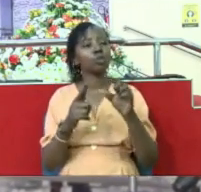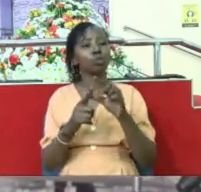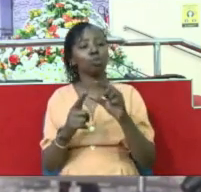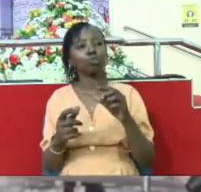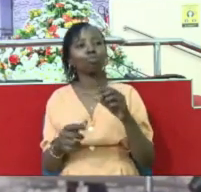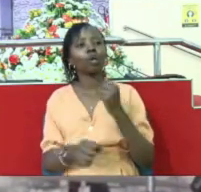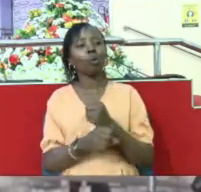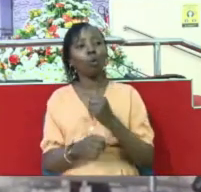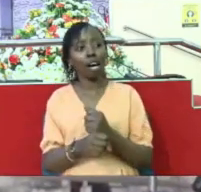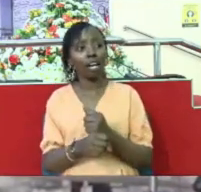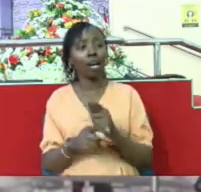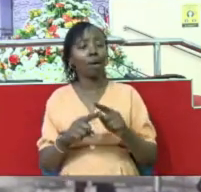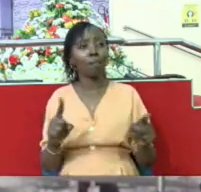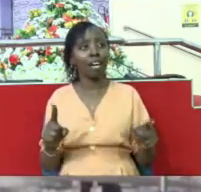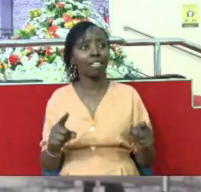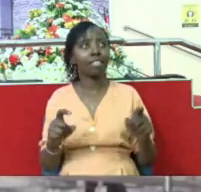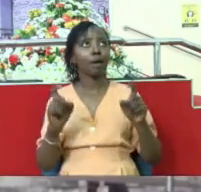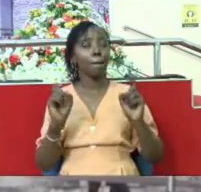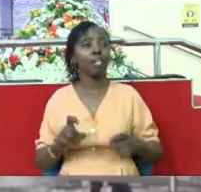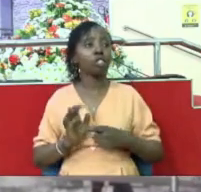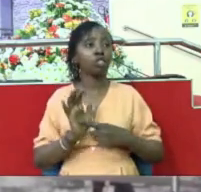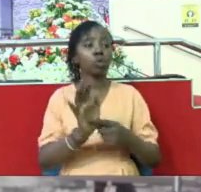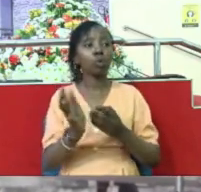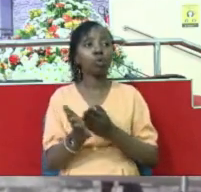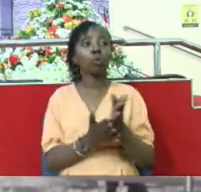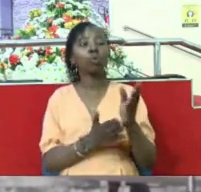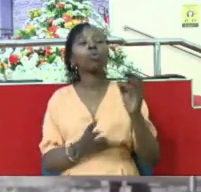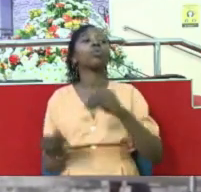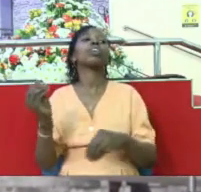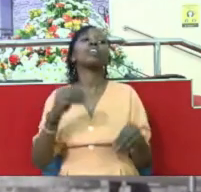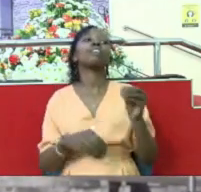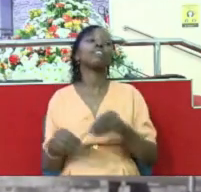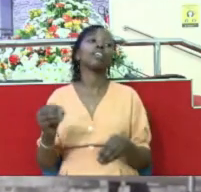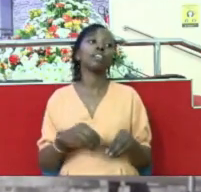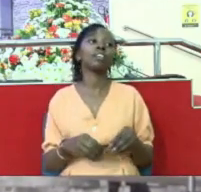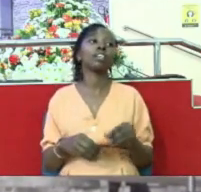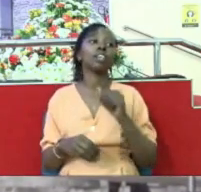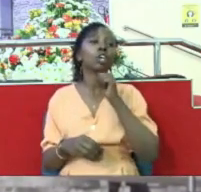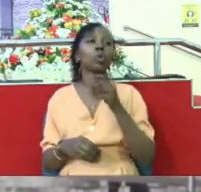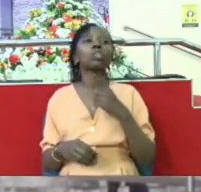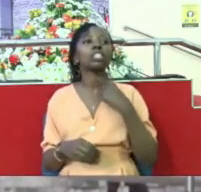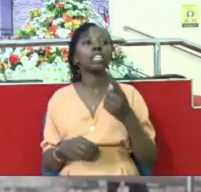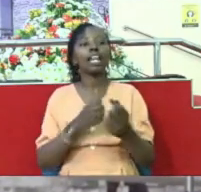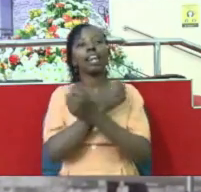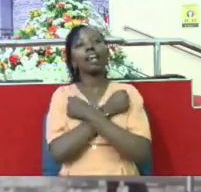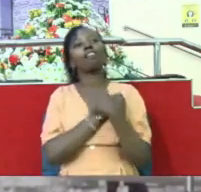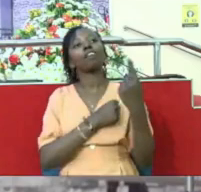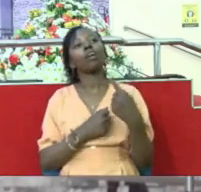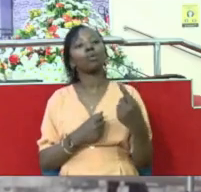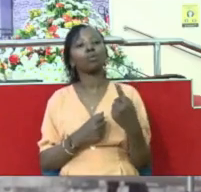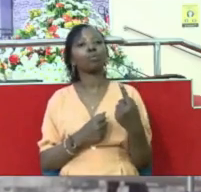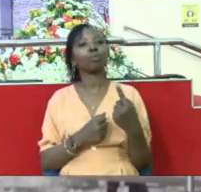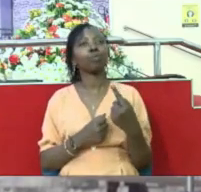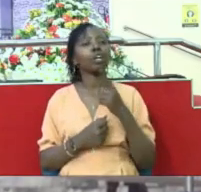We need to prove by giving. Blessed be the name of the Lord. So this is what Paul is telling the men